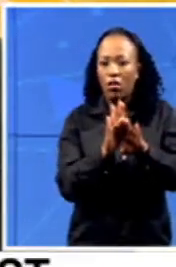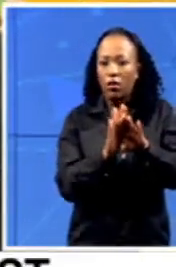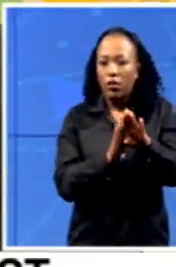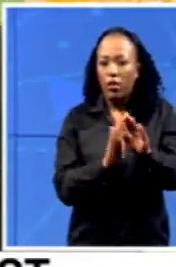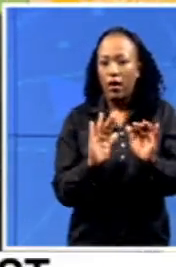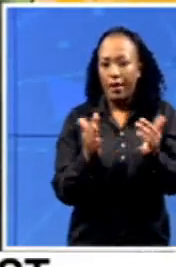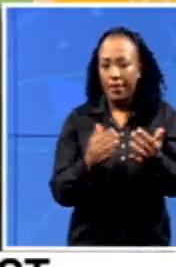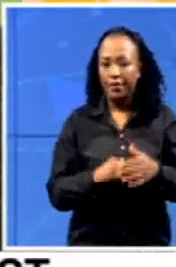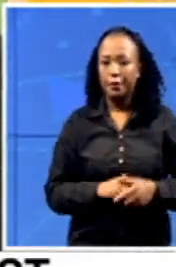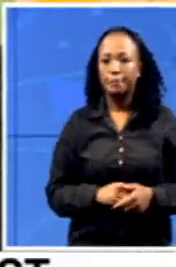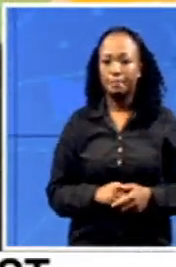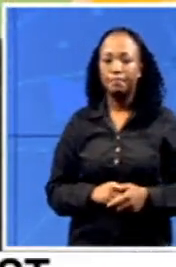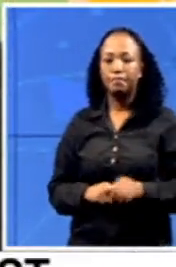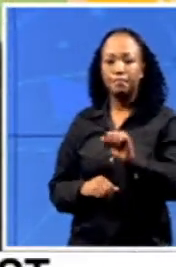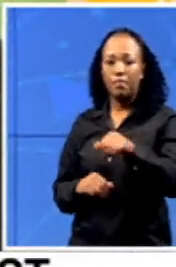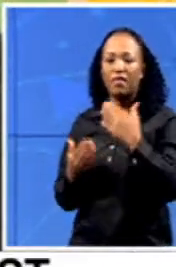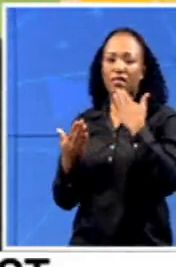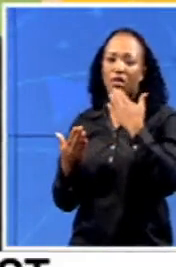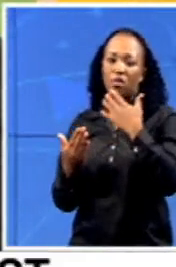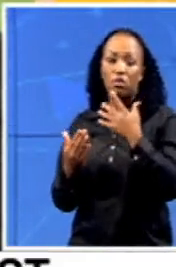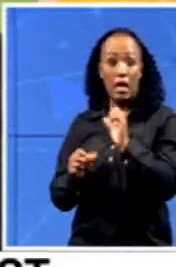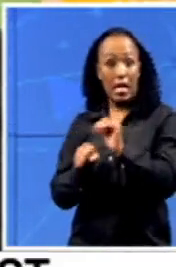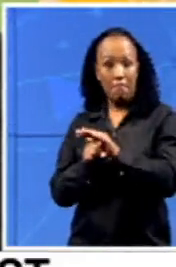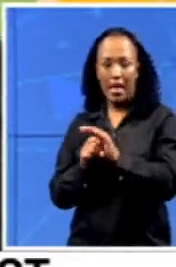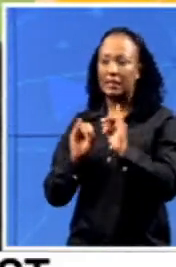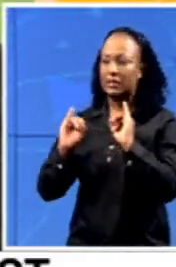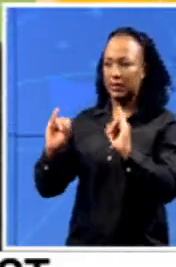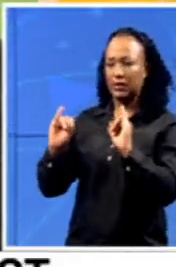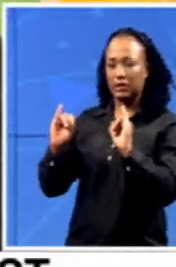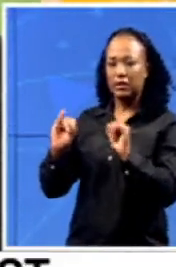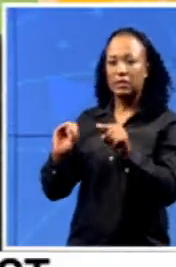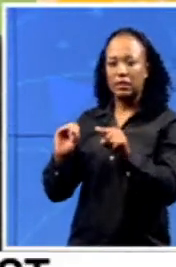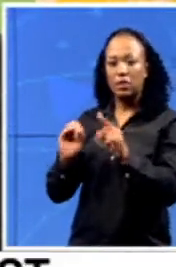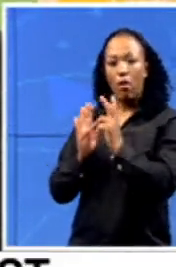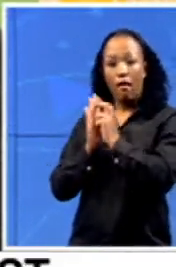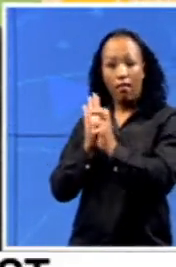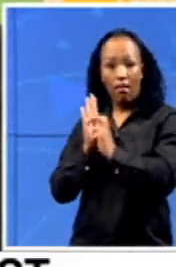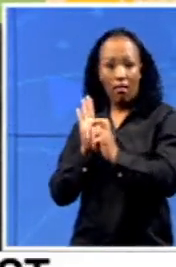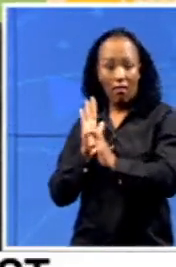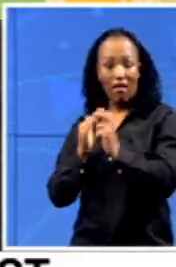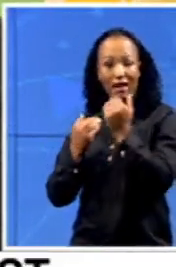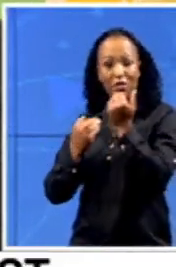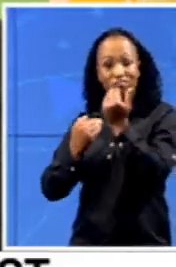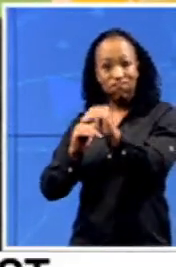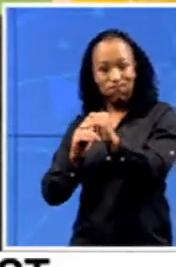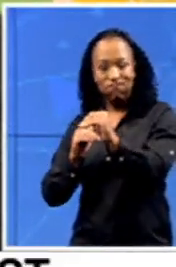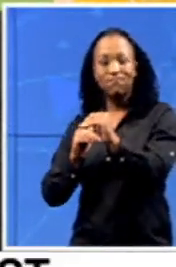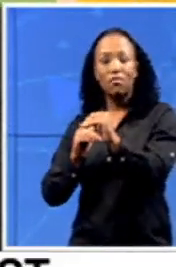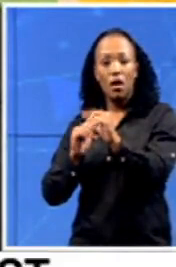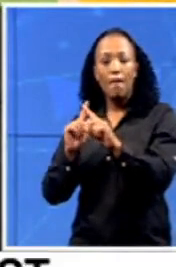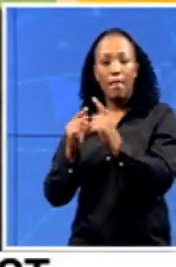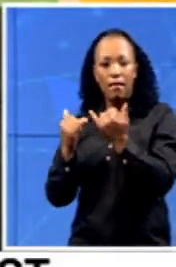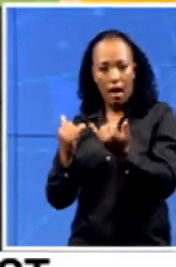we've been severely impacted over this last period with the restrictions, but we are starting to see a very, very favourable